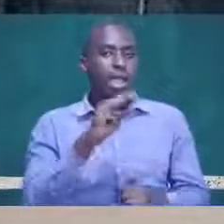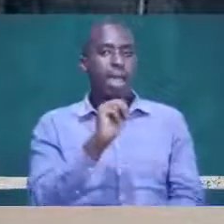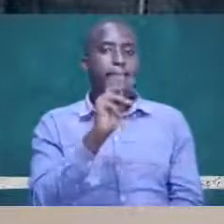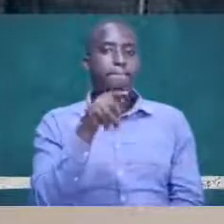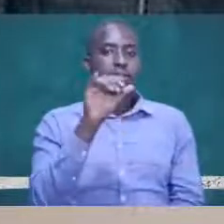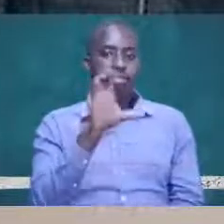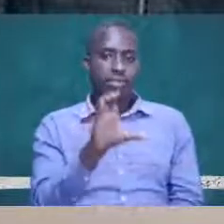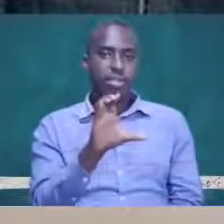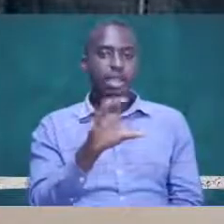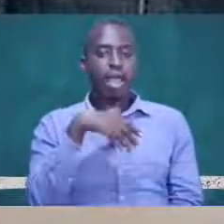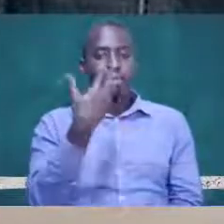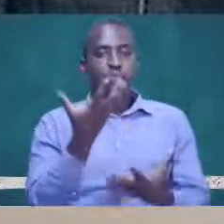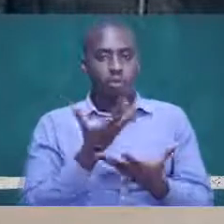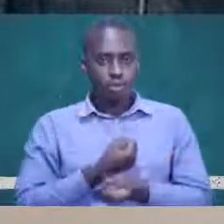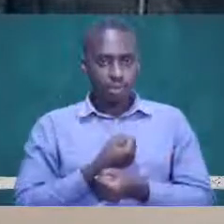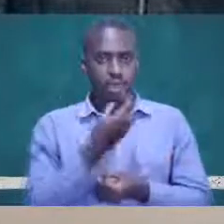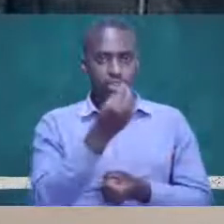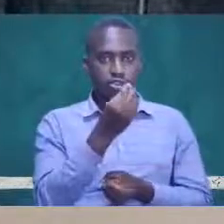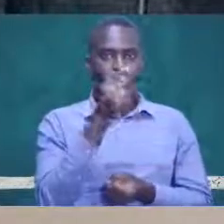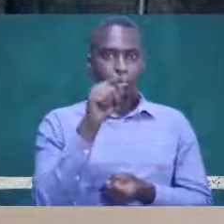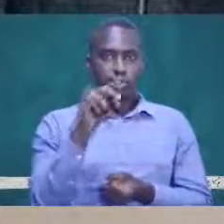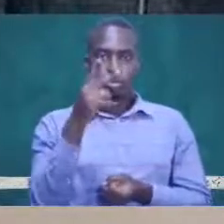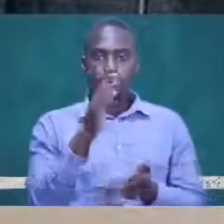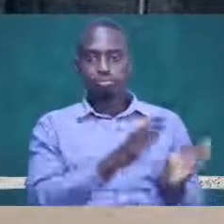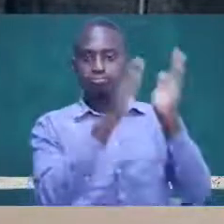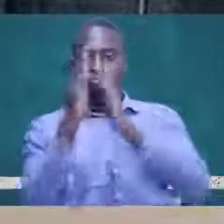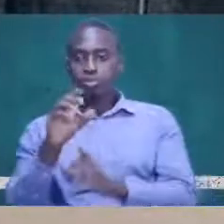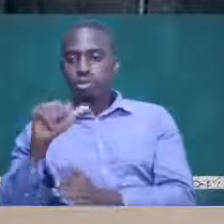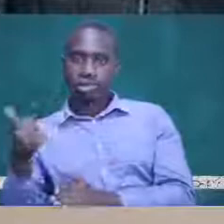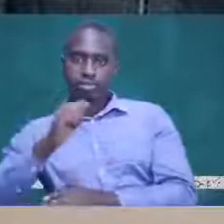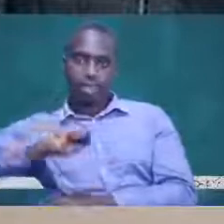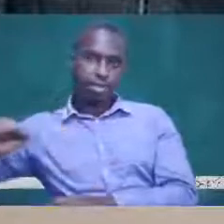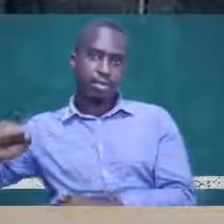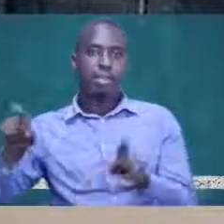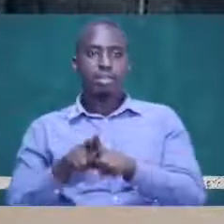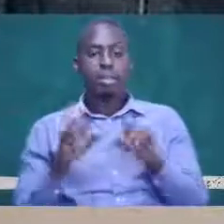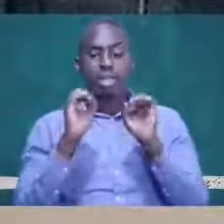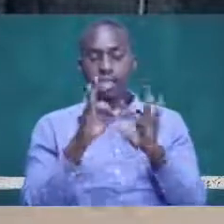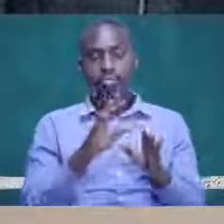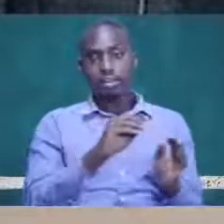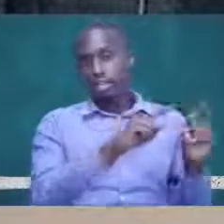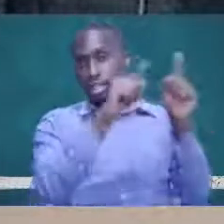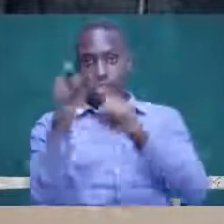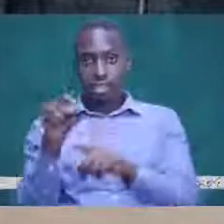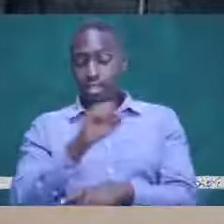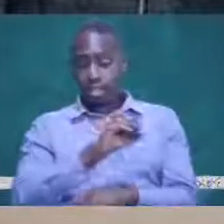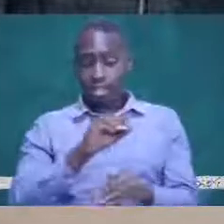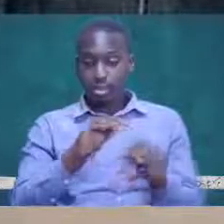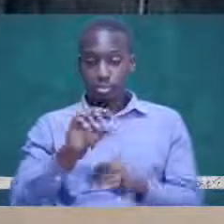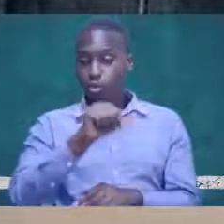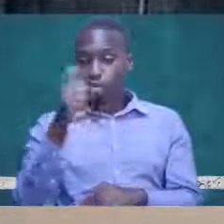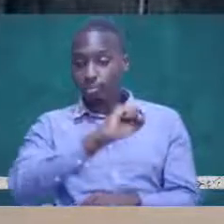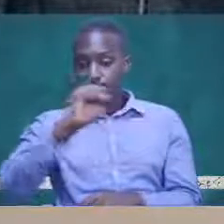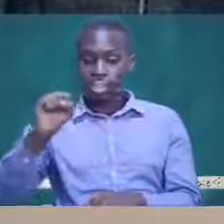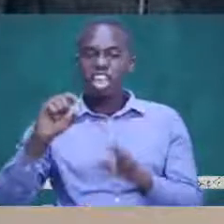to consume, we shall take 0.2 to the right side. And if 0.2 crosses, it will be, the sign